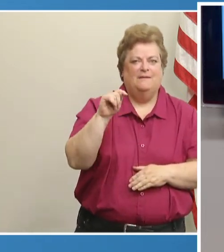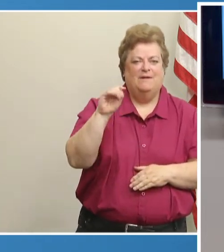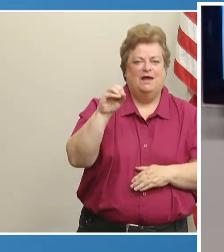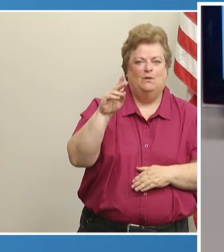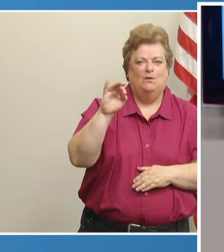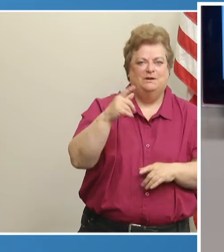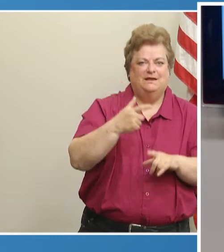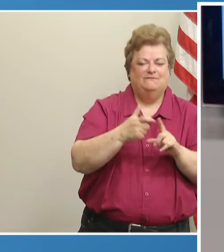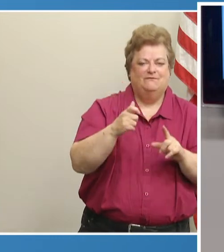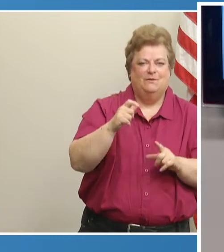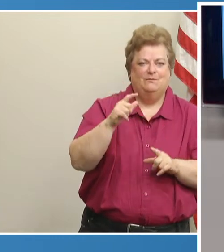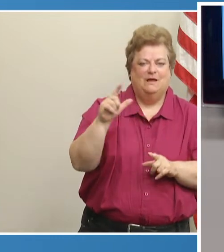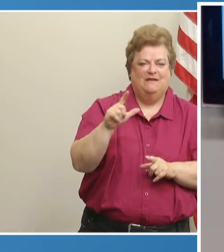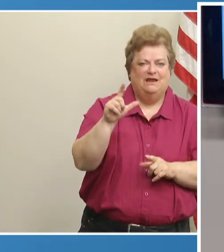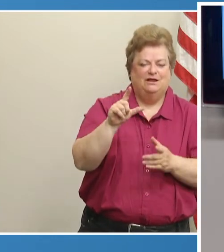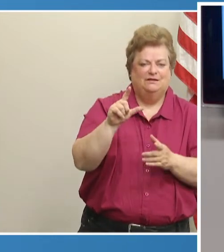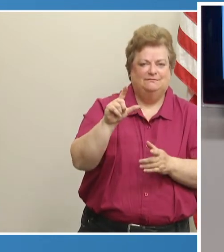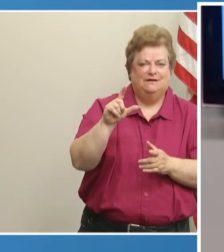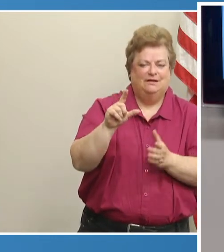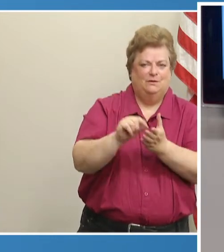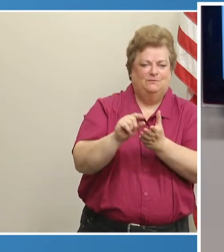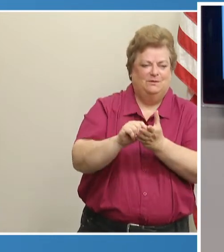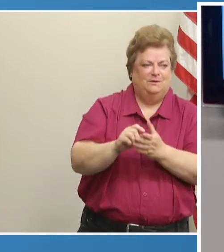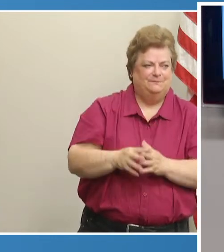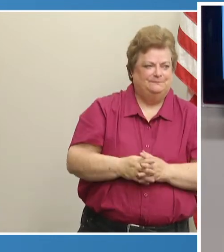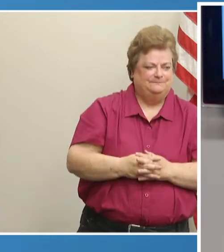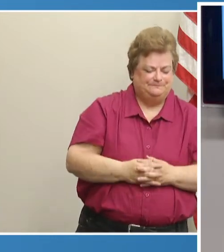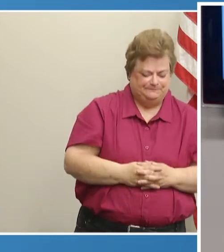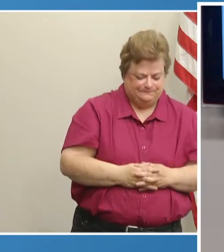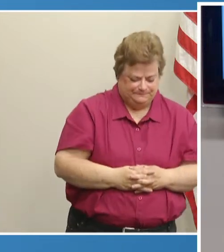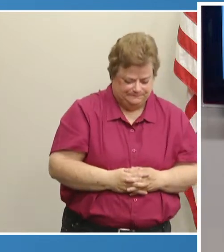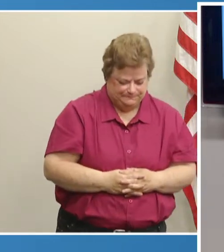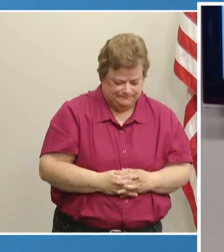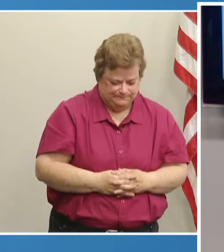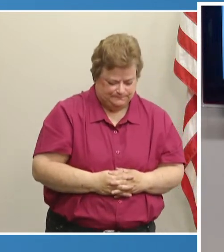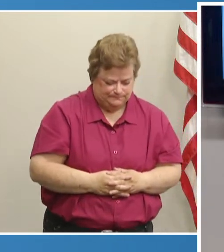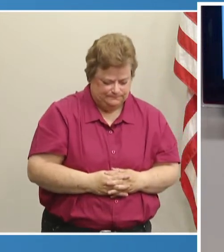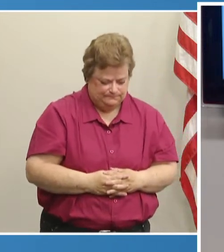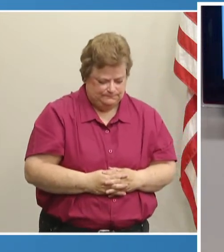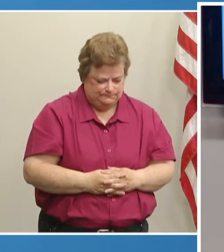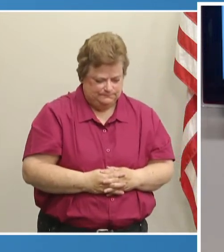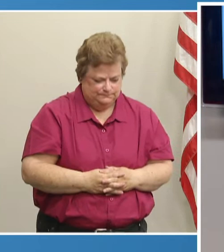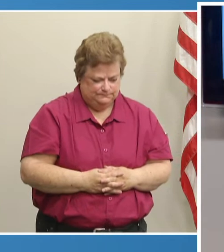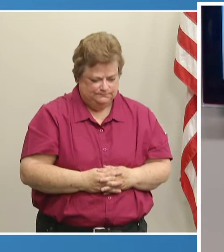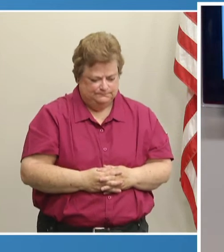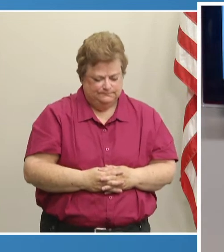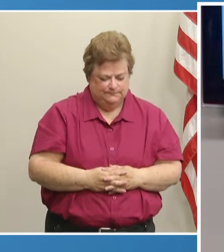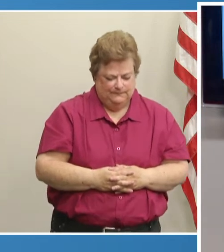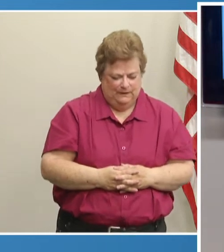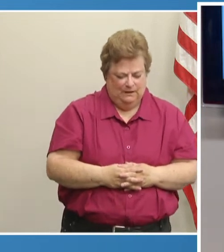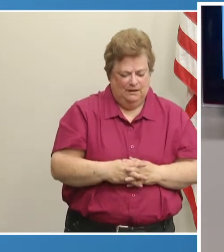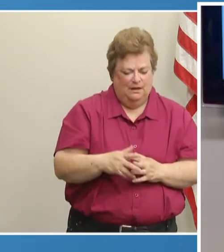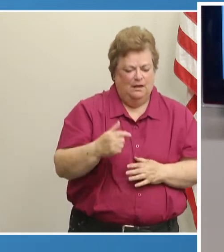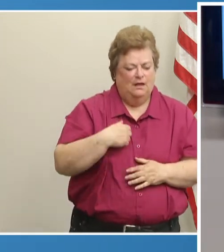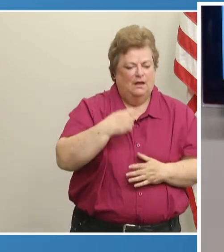Journal-Star. Hi, Matt. Hi. I just wanted to ask, I noticed